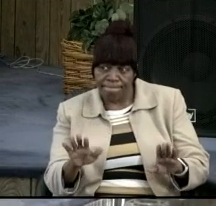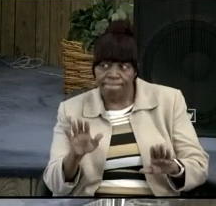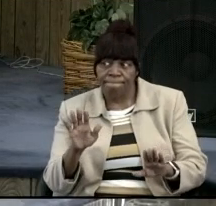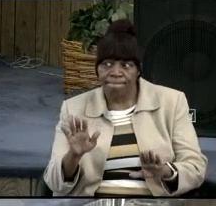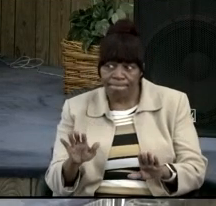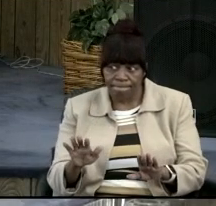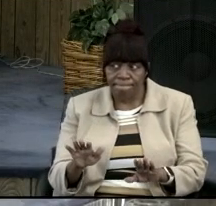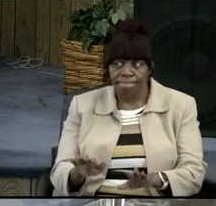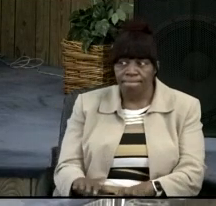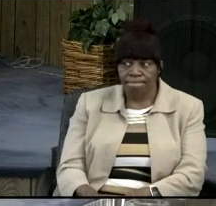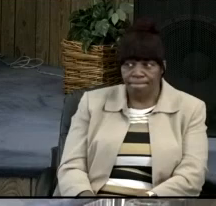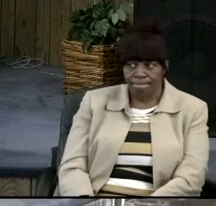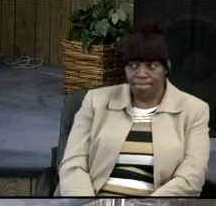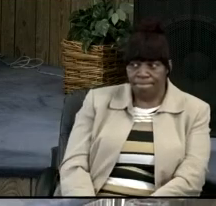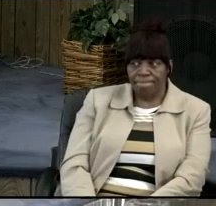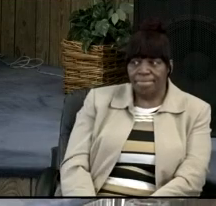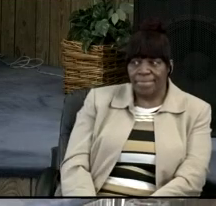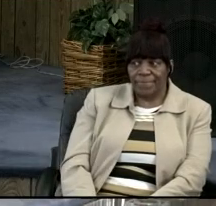have.